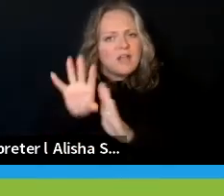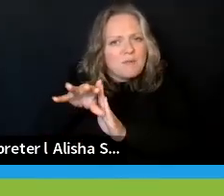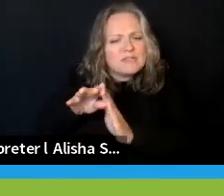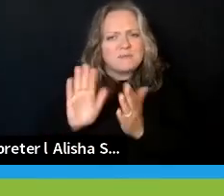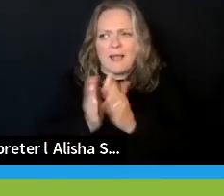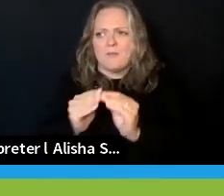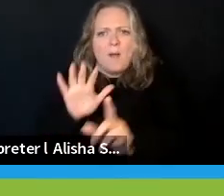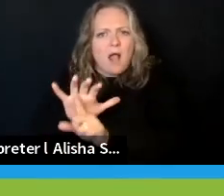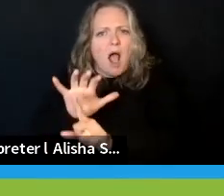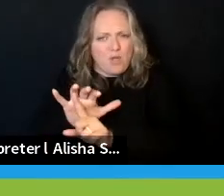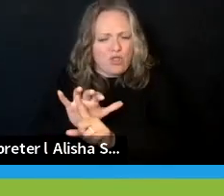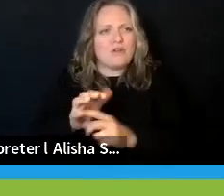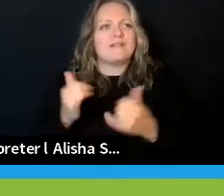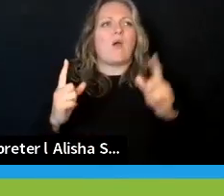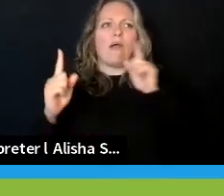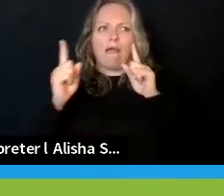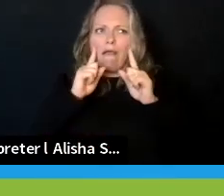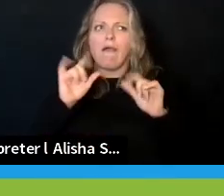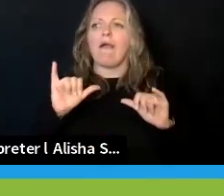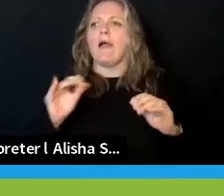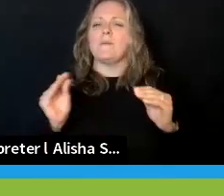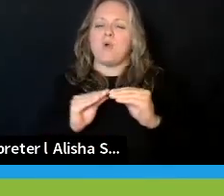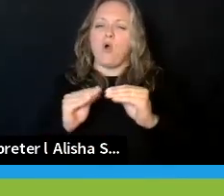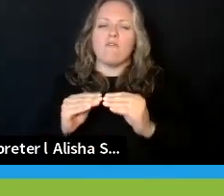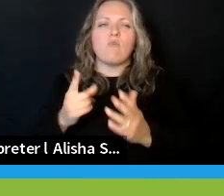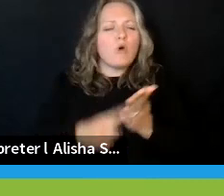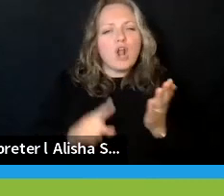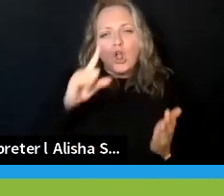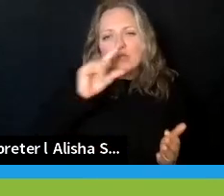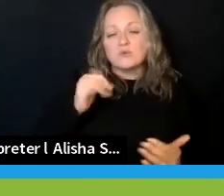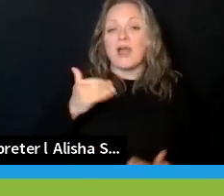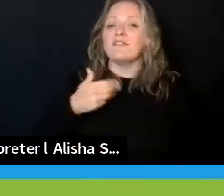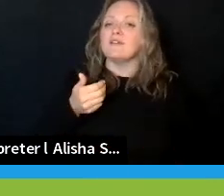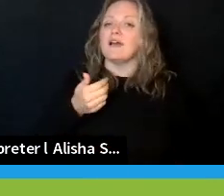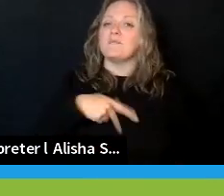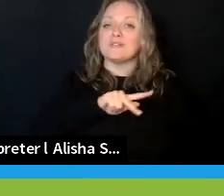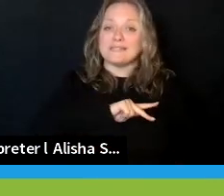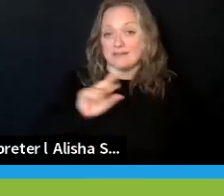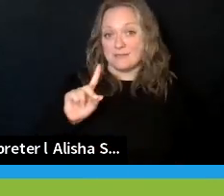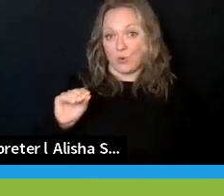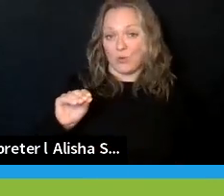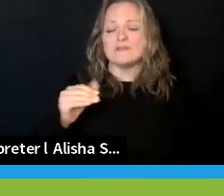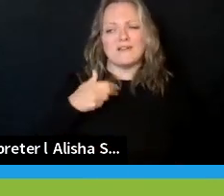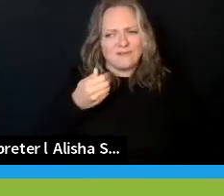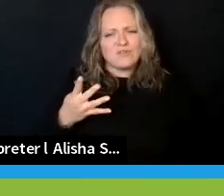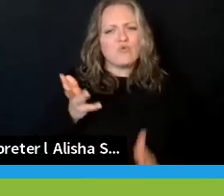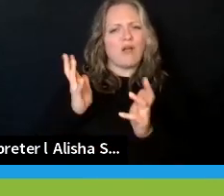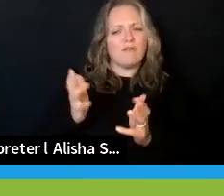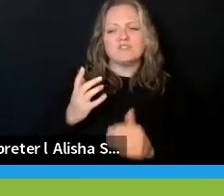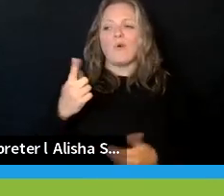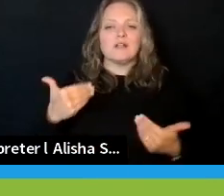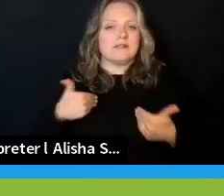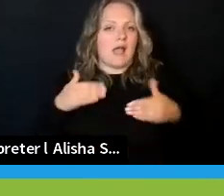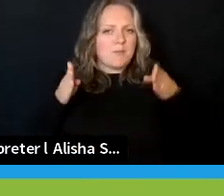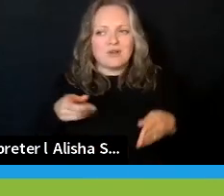like to have a personality disorder. So I've had a couple of conversations where a young person is kind of worried that they may